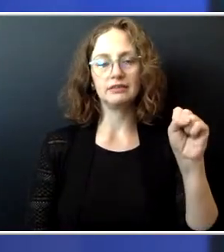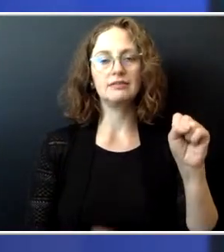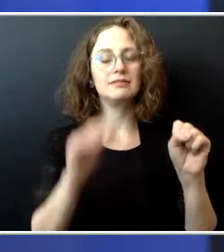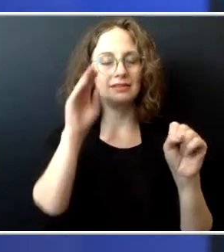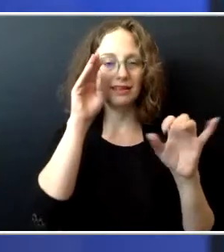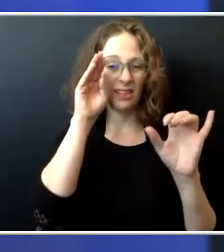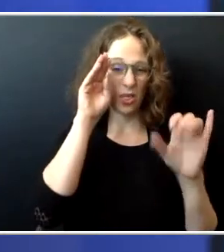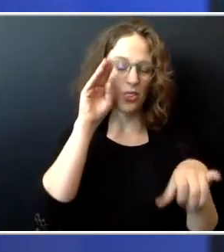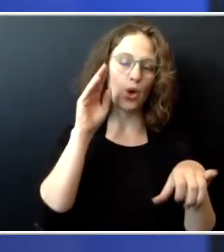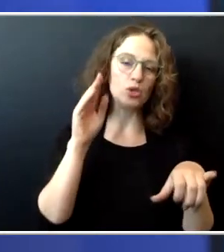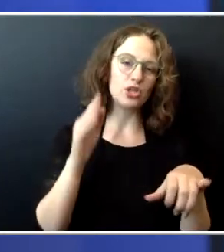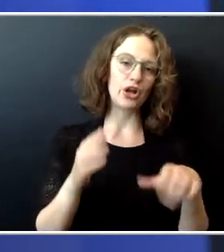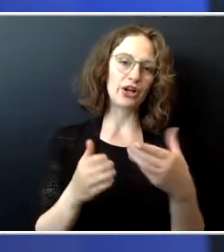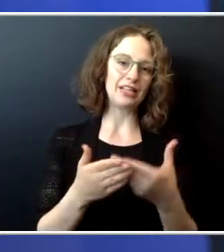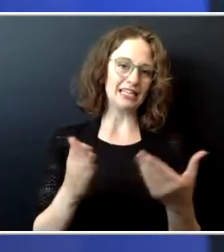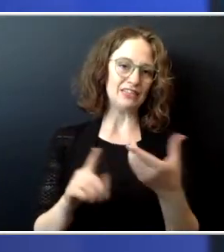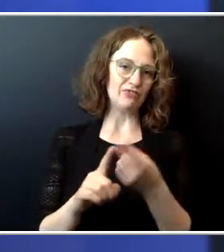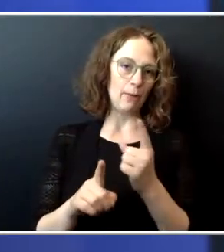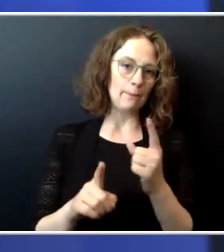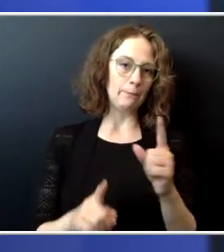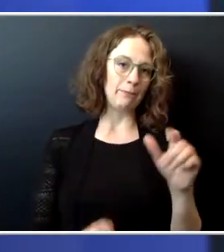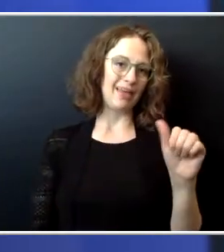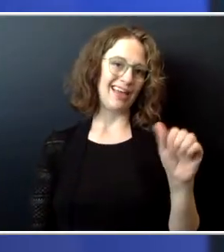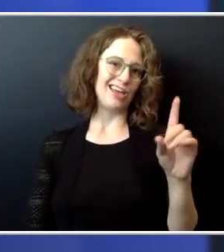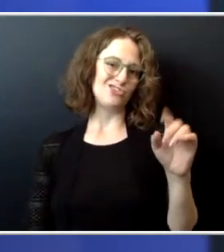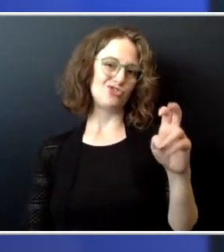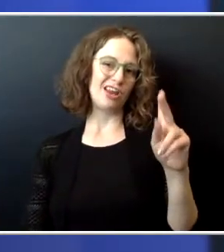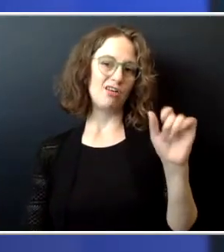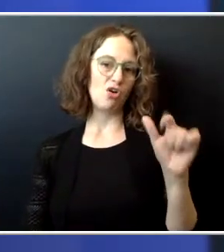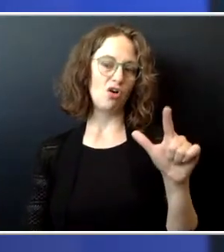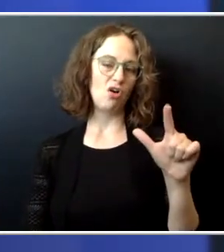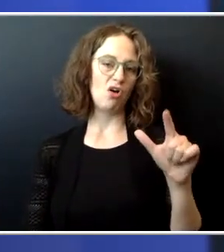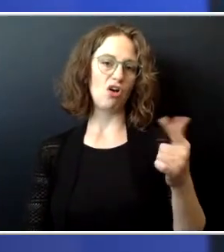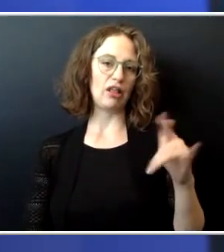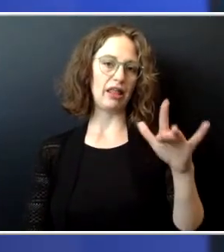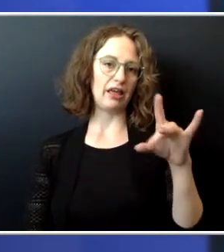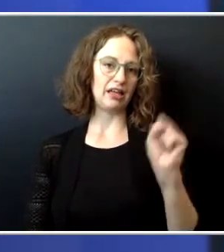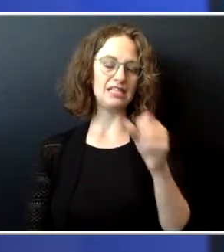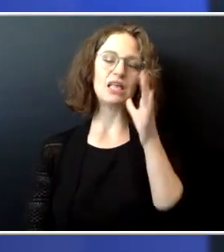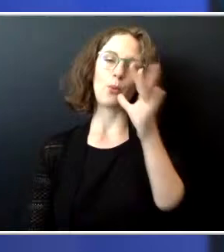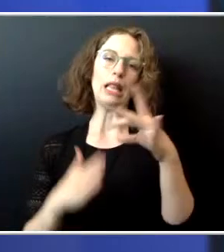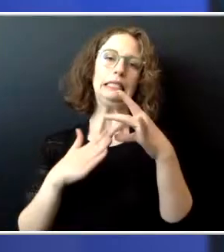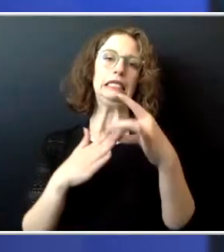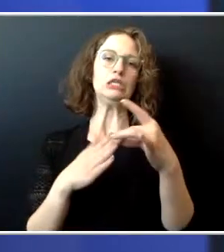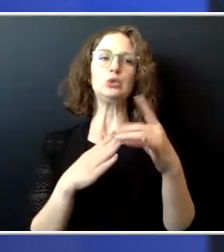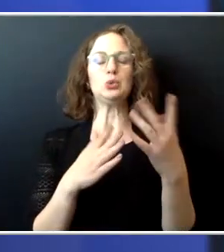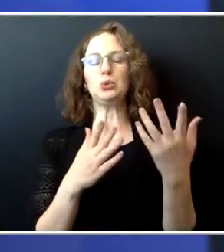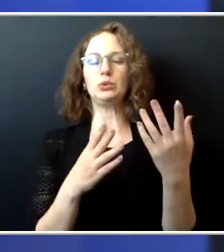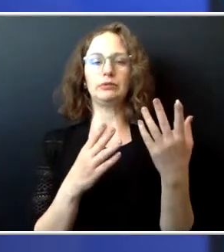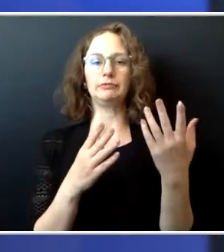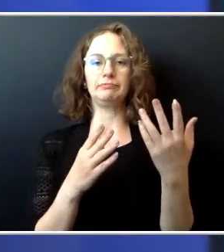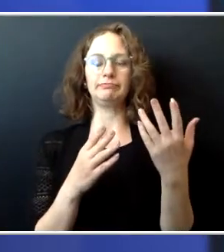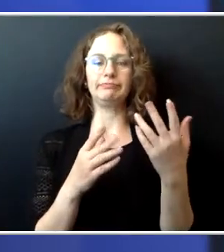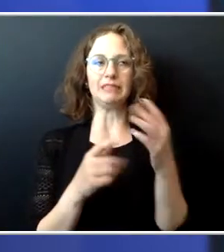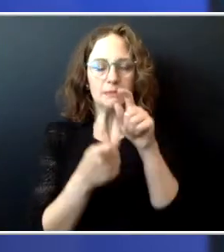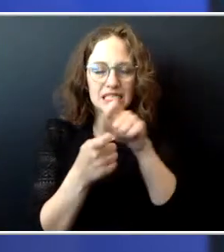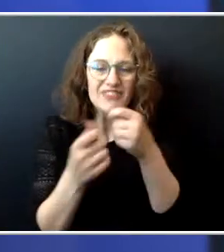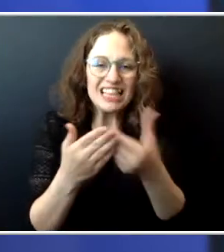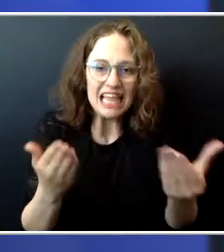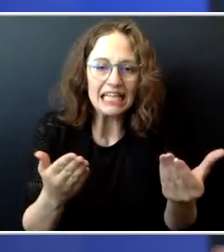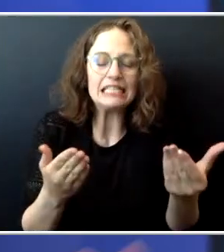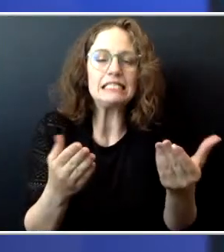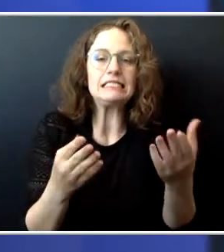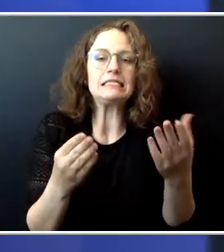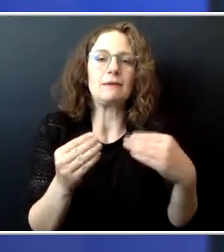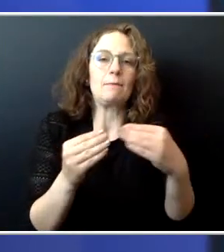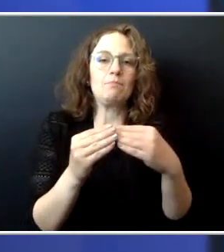for like increased facial hair growth, body hair growth type. If you're thinking about like male,